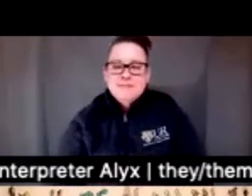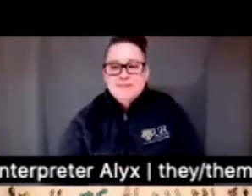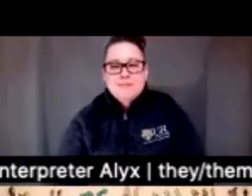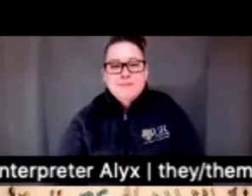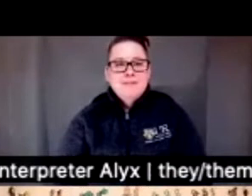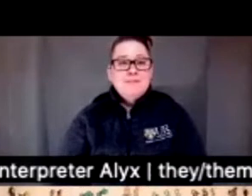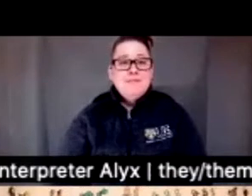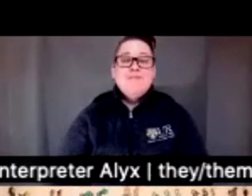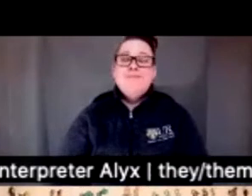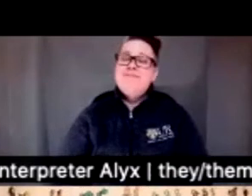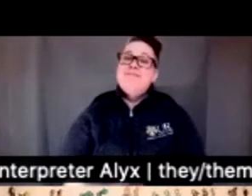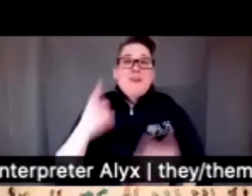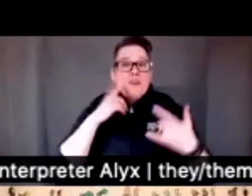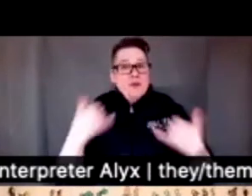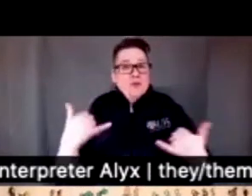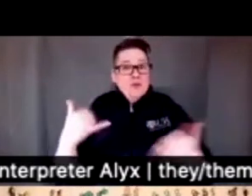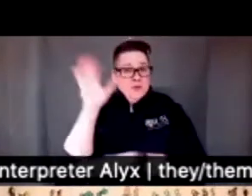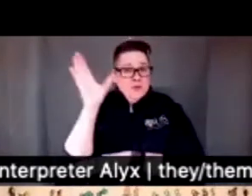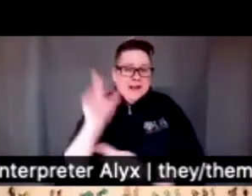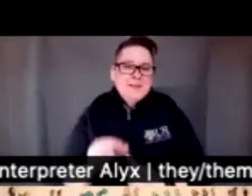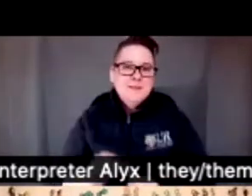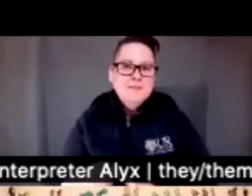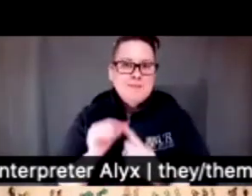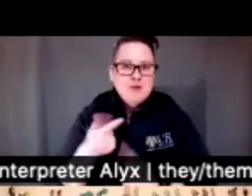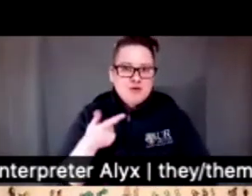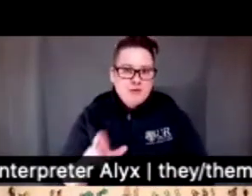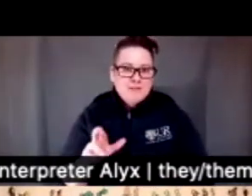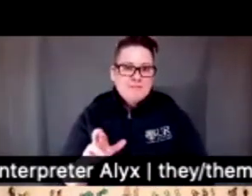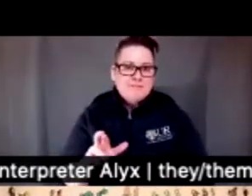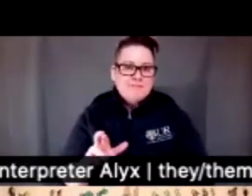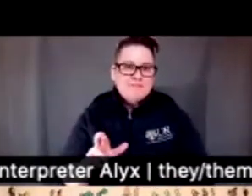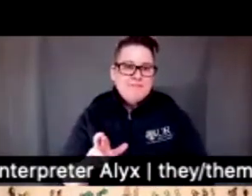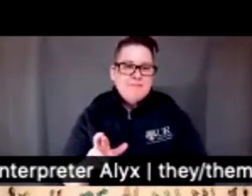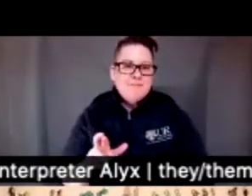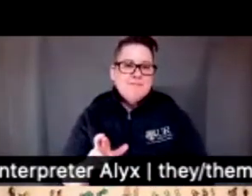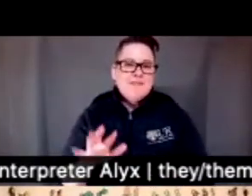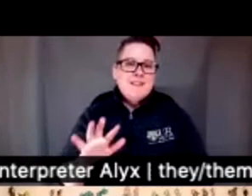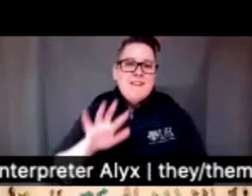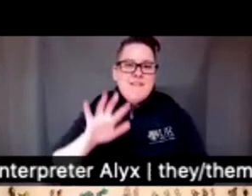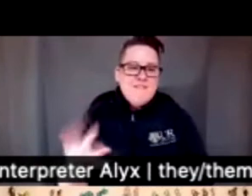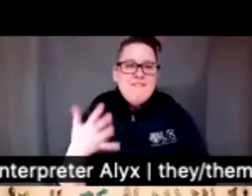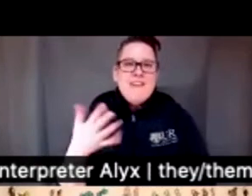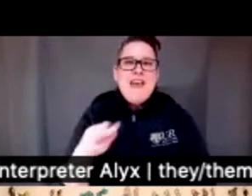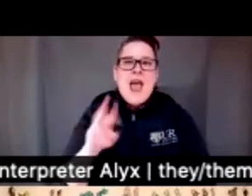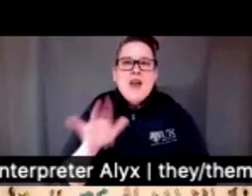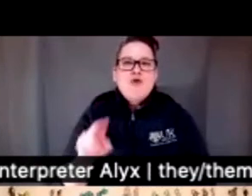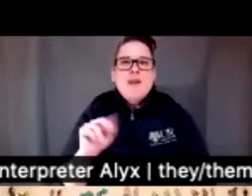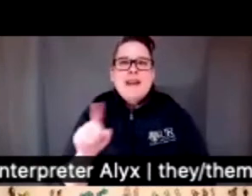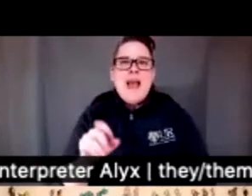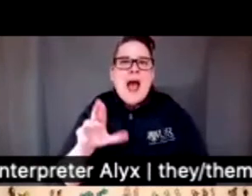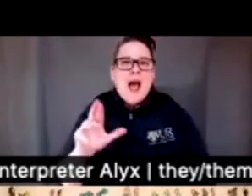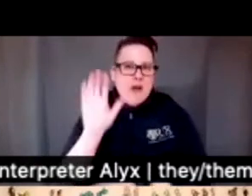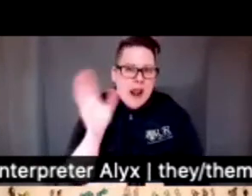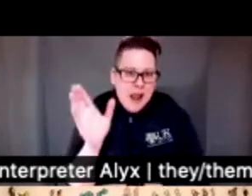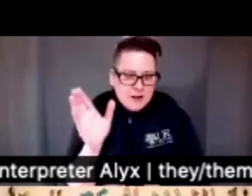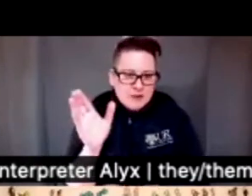Back to the grand round. Today is a special grand round. It's the fifth Henry Nasrallah lecture. This end of the